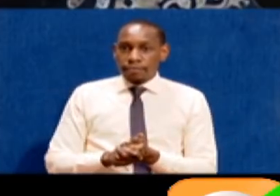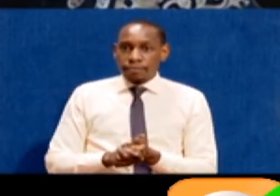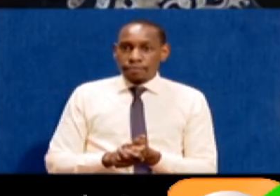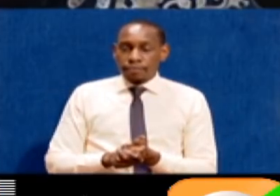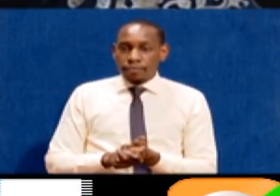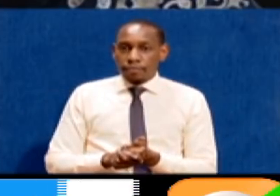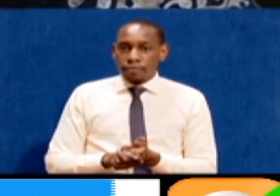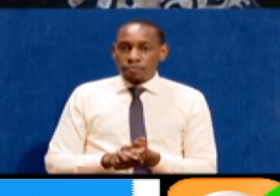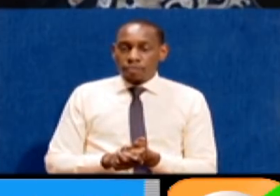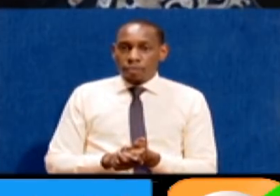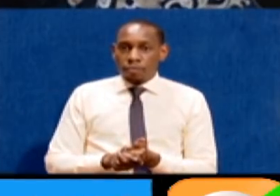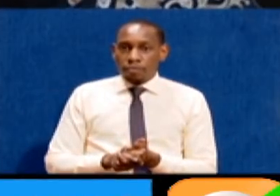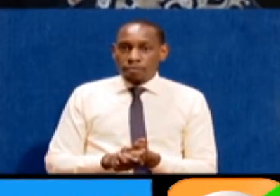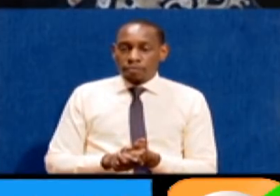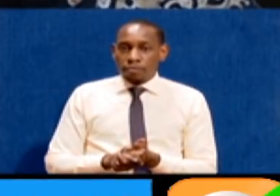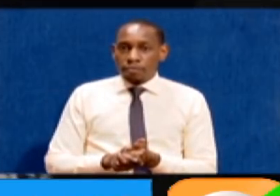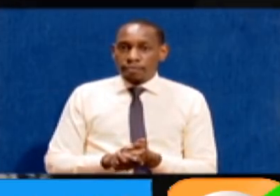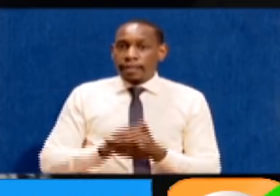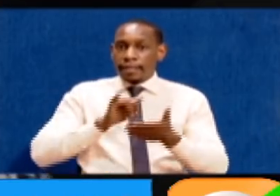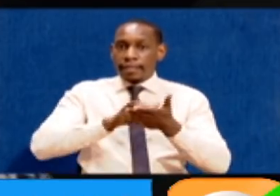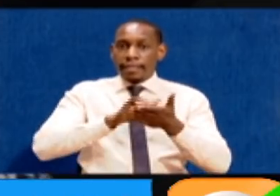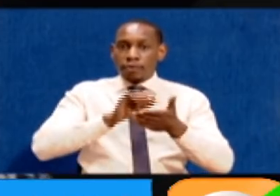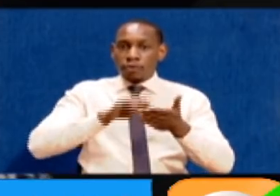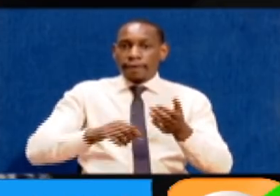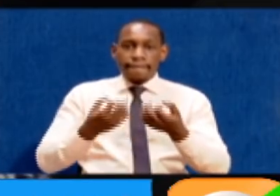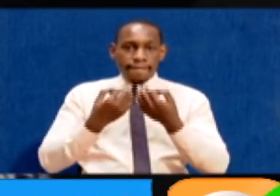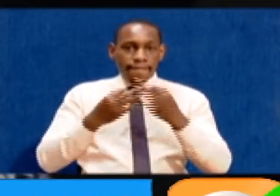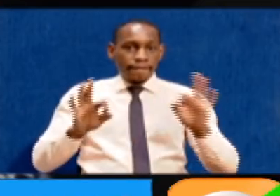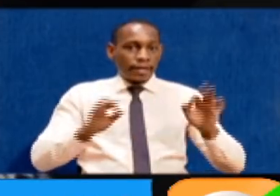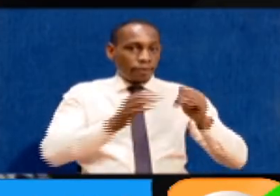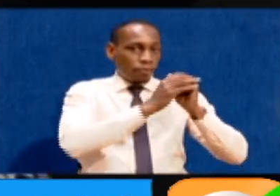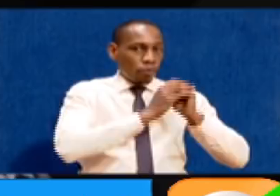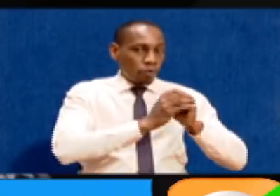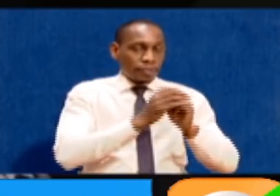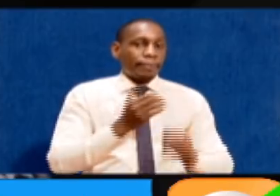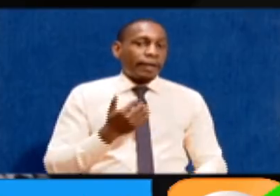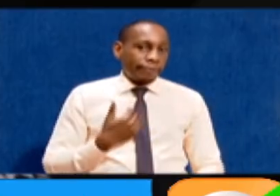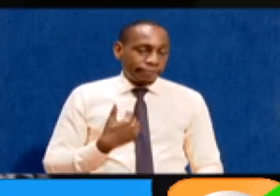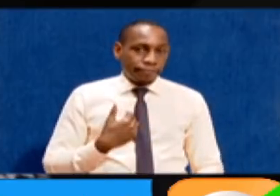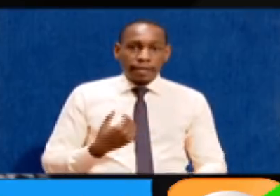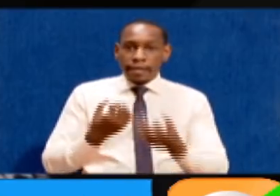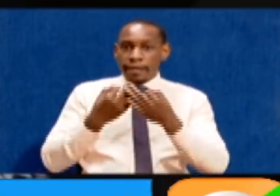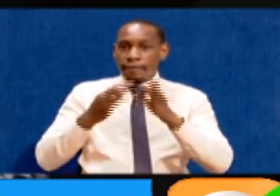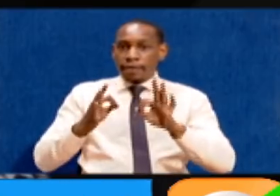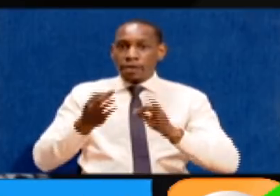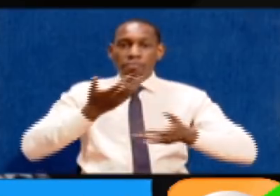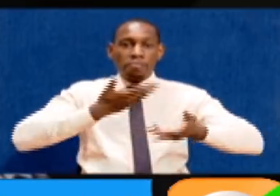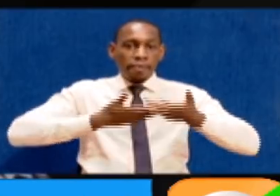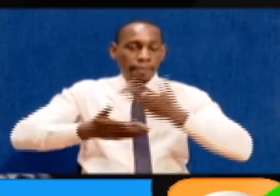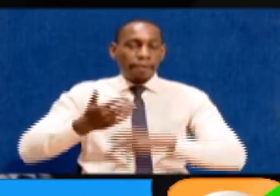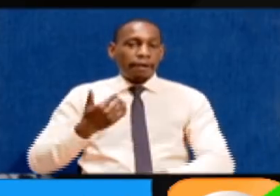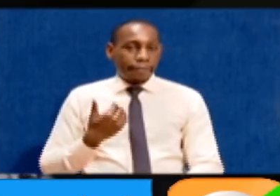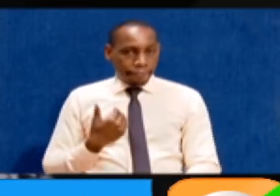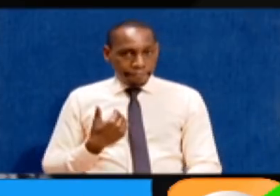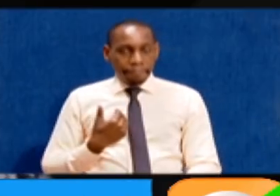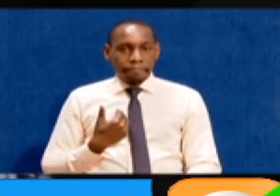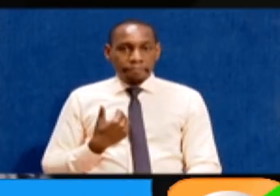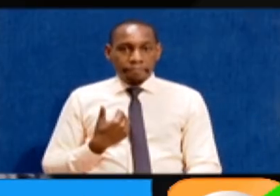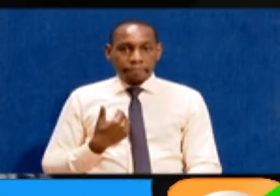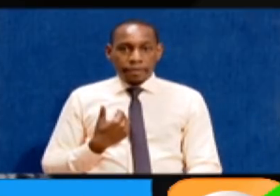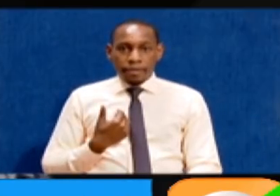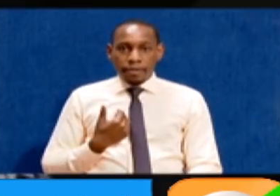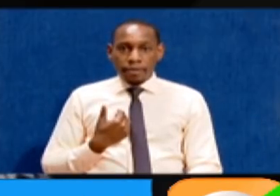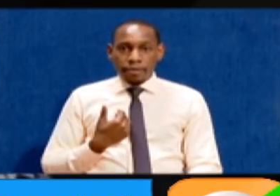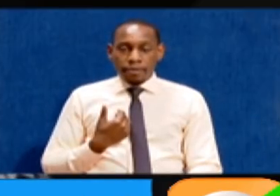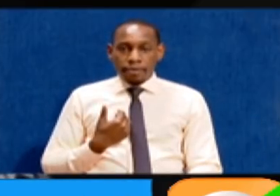the viewers, that with the freedom of worship and freedom of association,